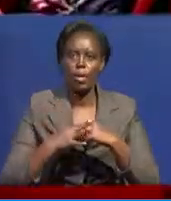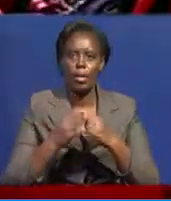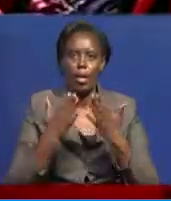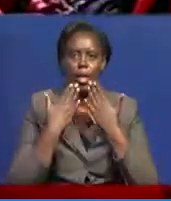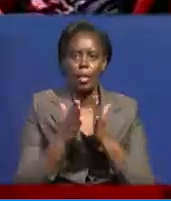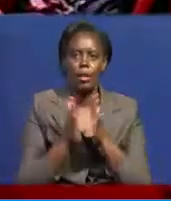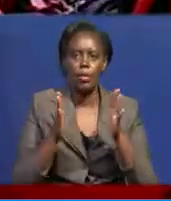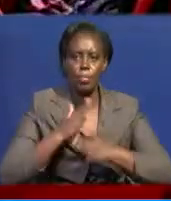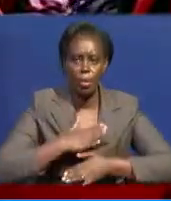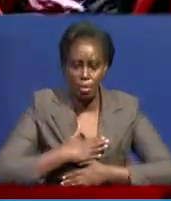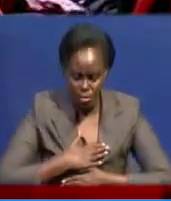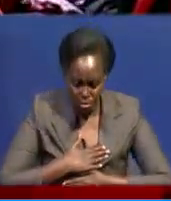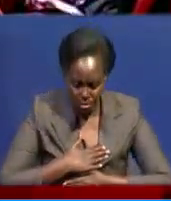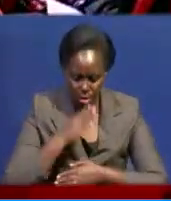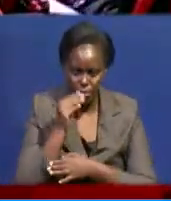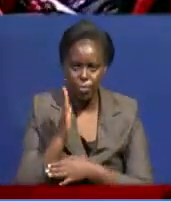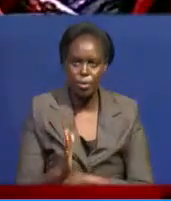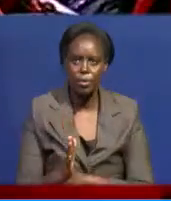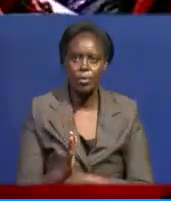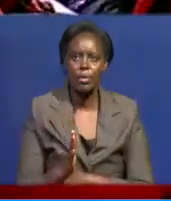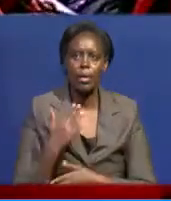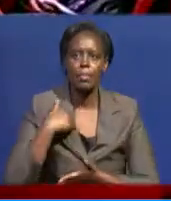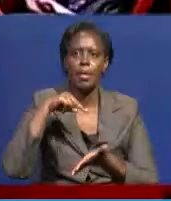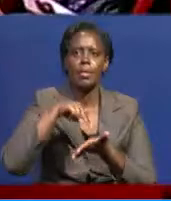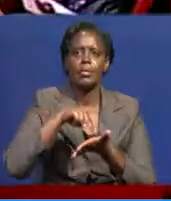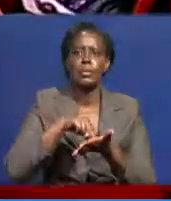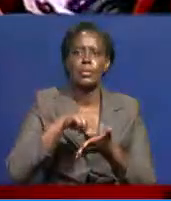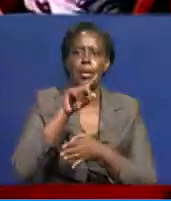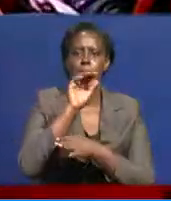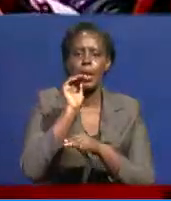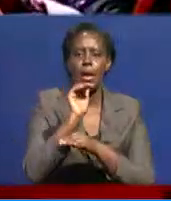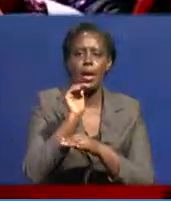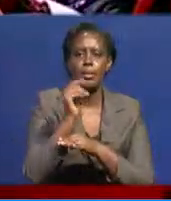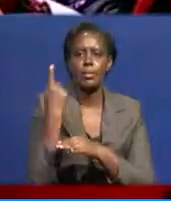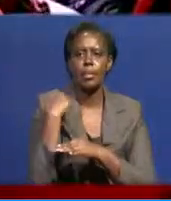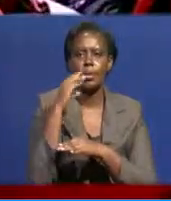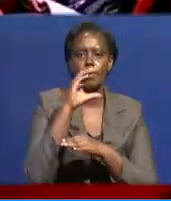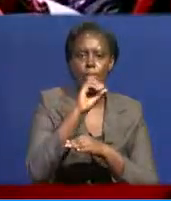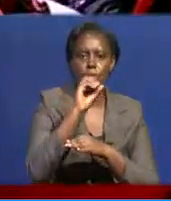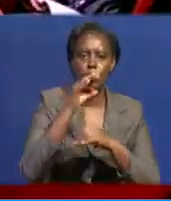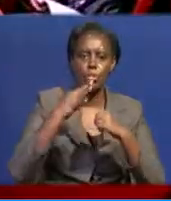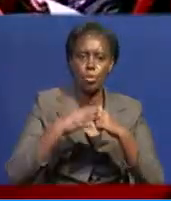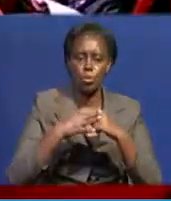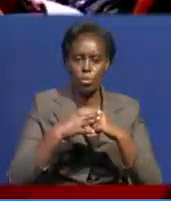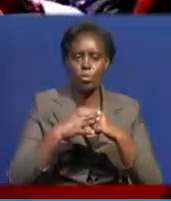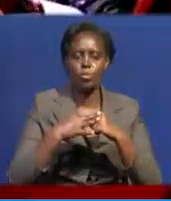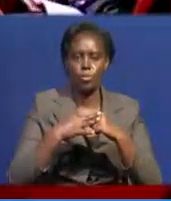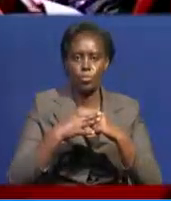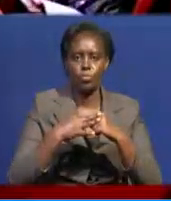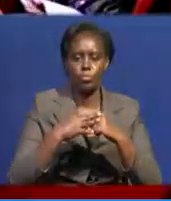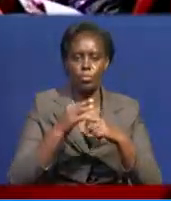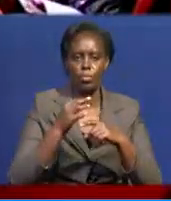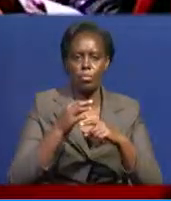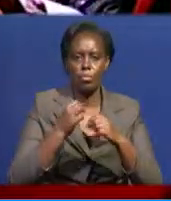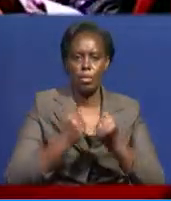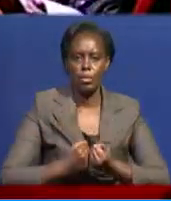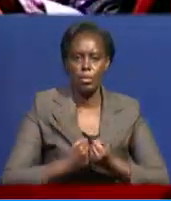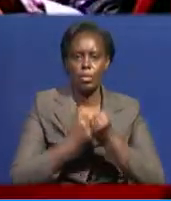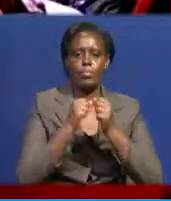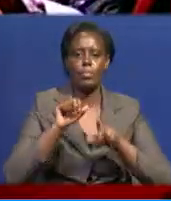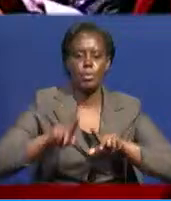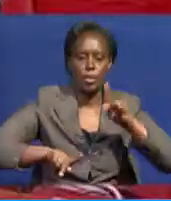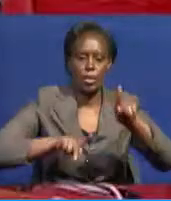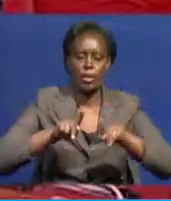Thank you, Mr. Speaker, sir. I rise to ask question number 008 on behalf of the distinguished Senator for